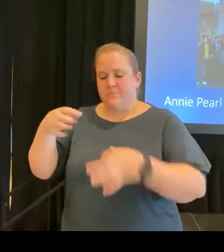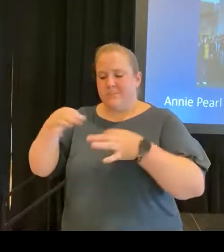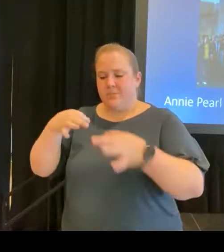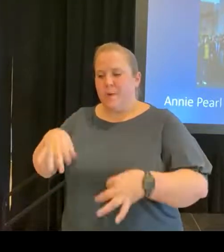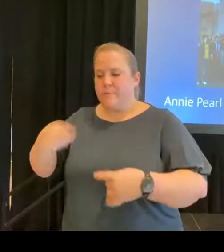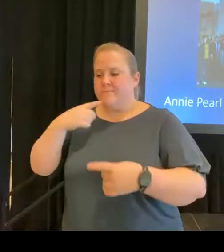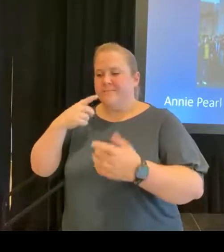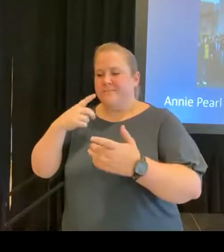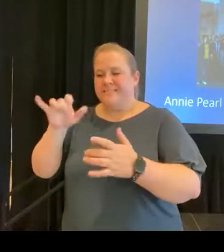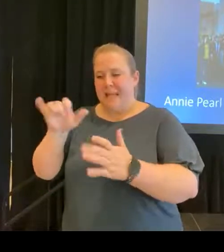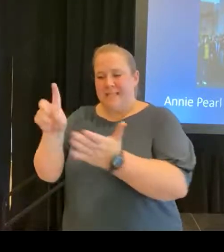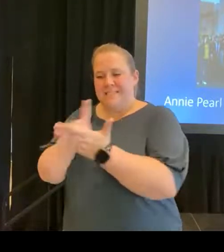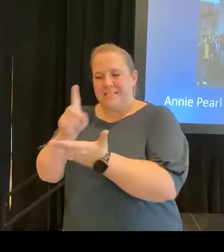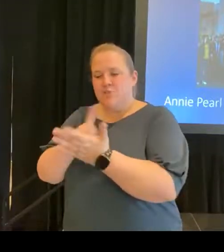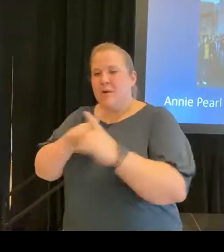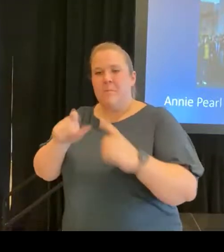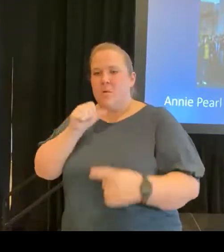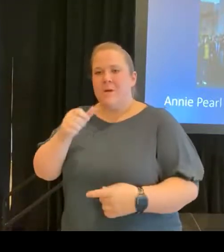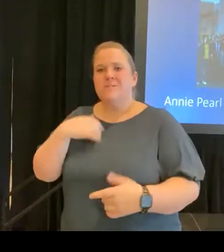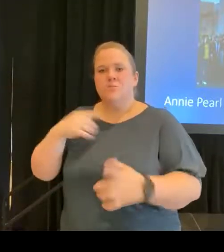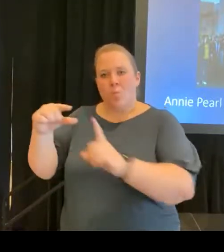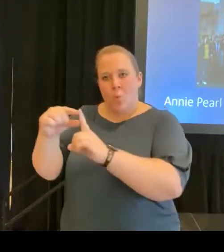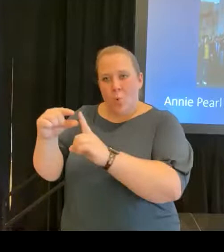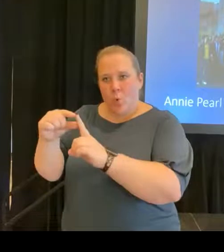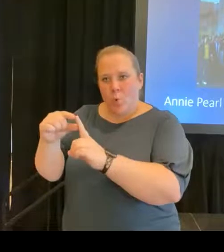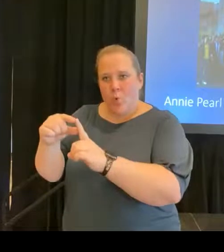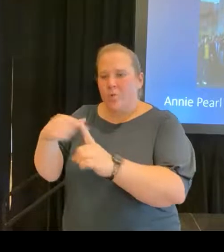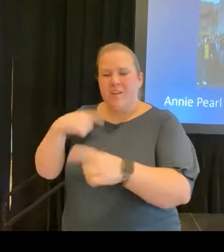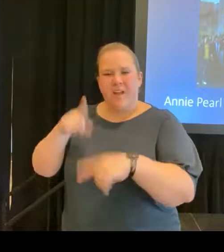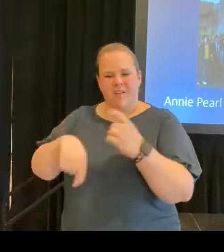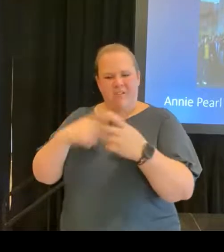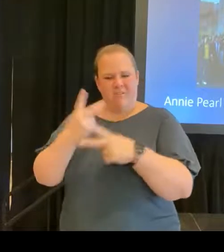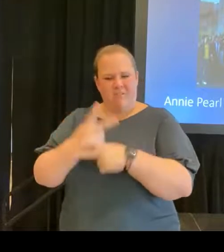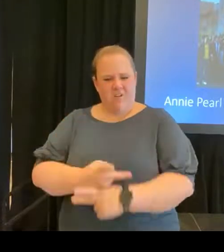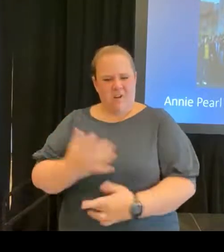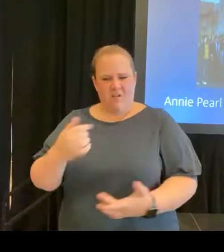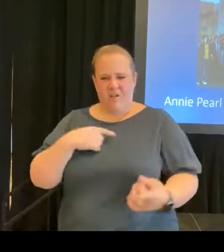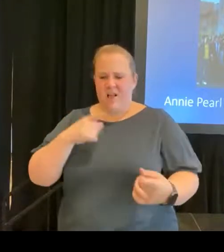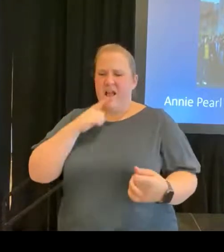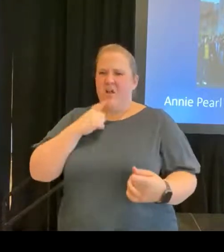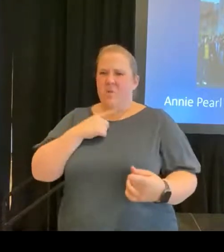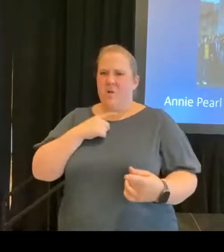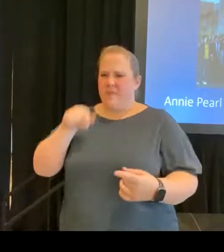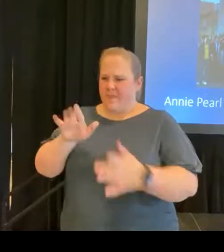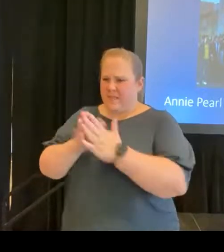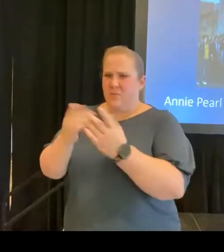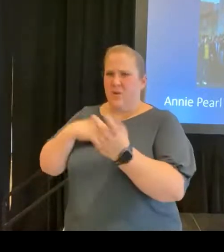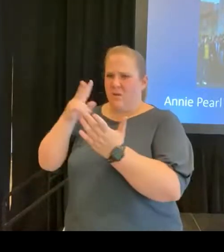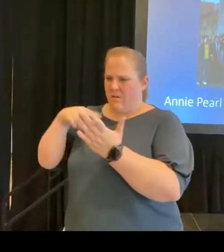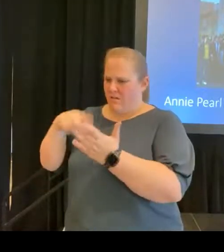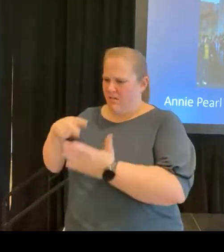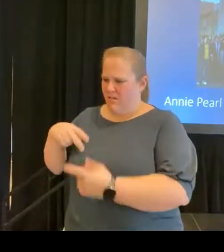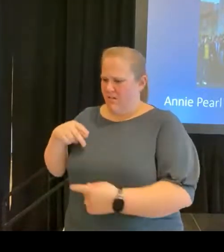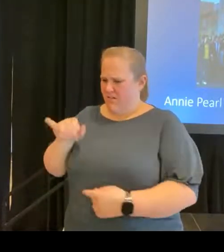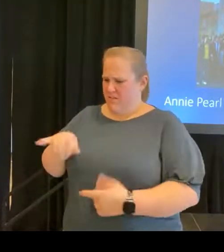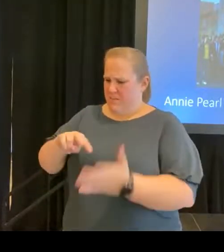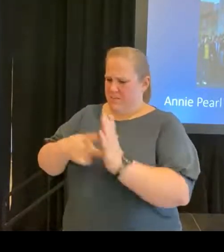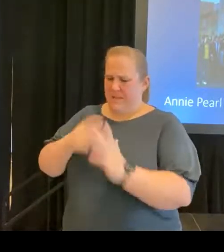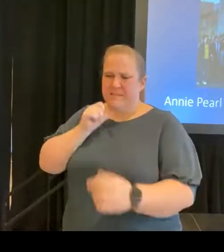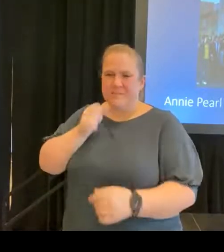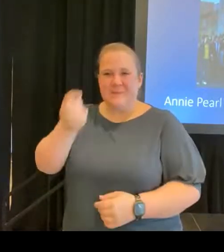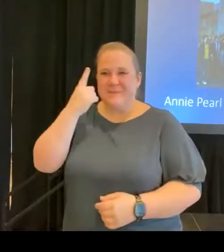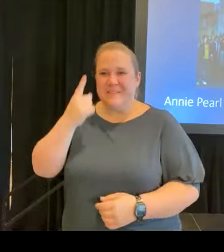described as a dictionary, but it was a word. And I couldn't figure out, so I got halfway through this book and I don't understand what it